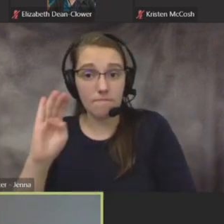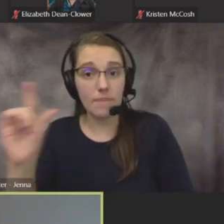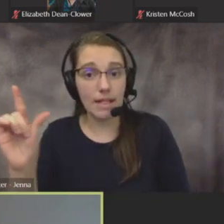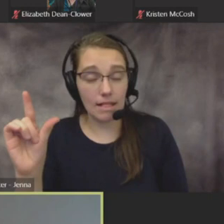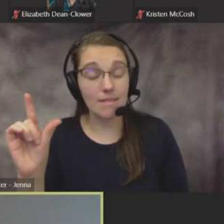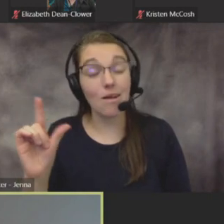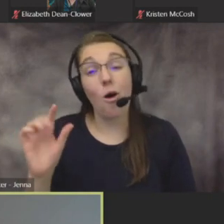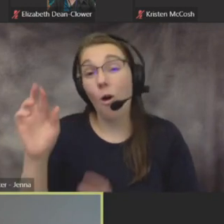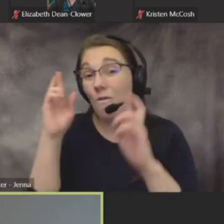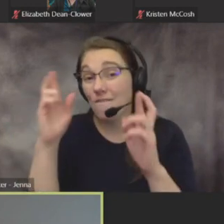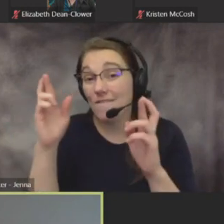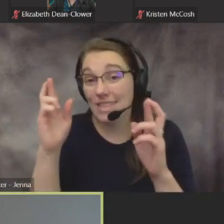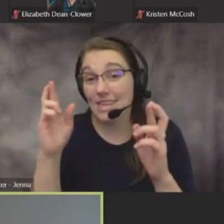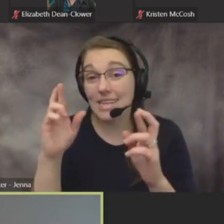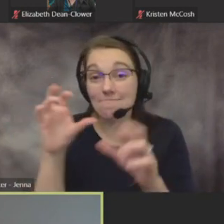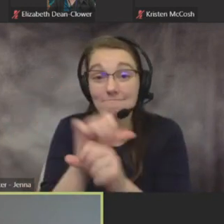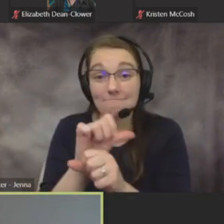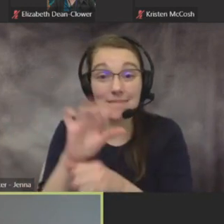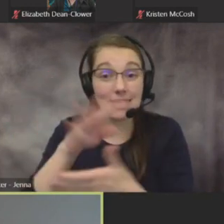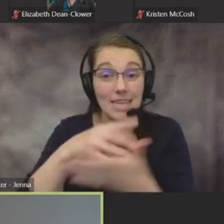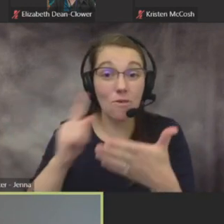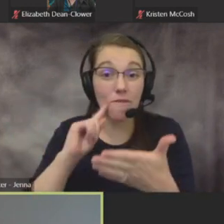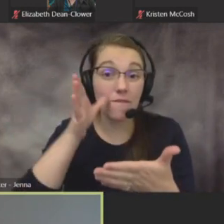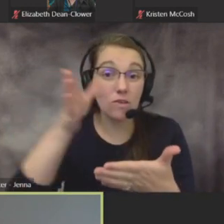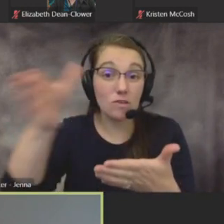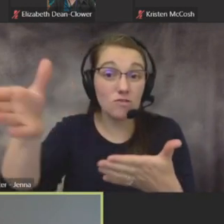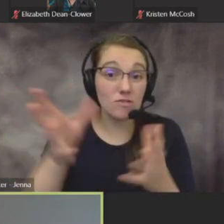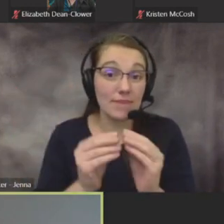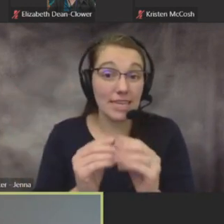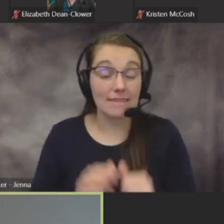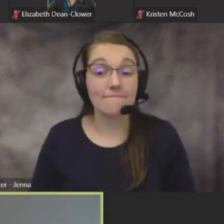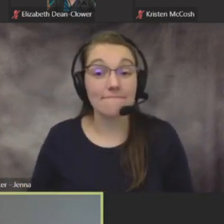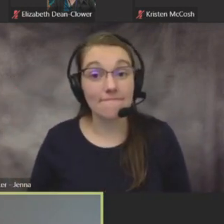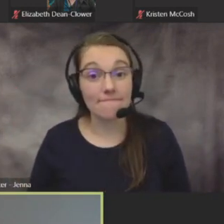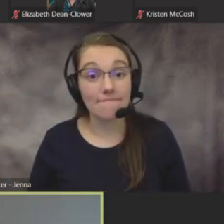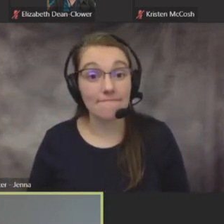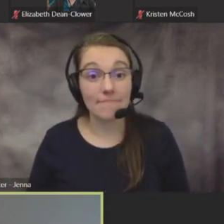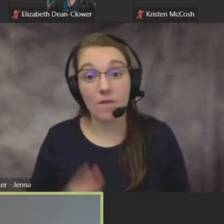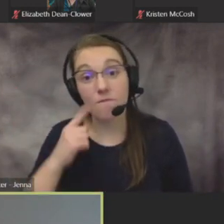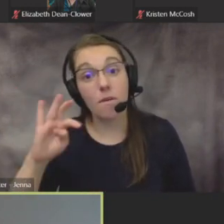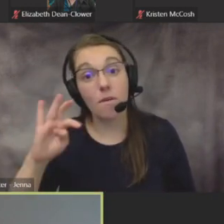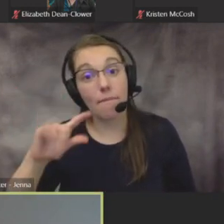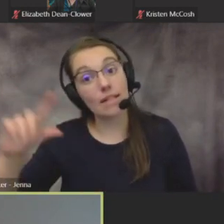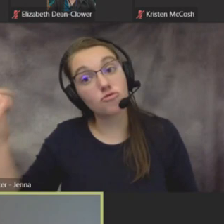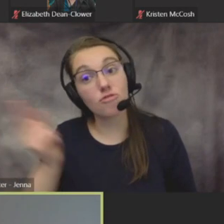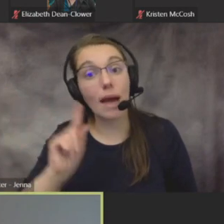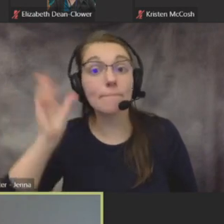hopefully schedule a future meeting for them to come present.